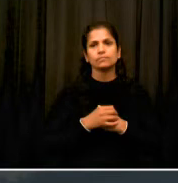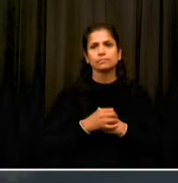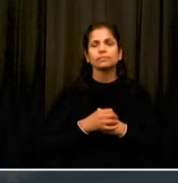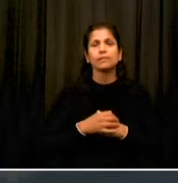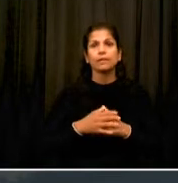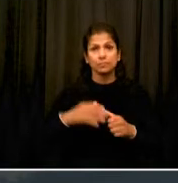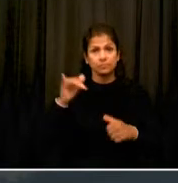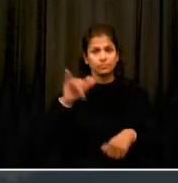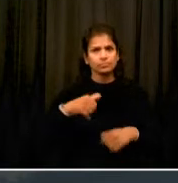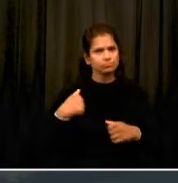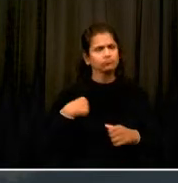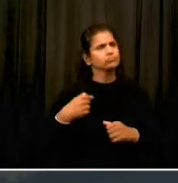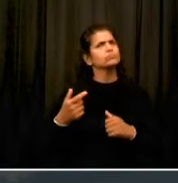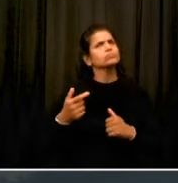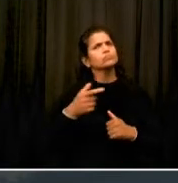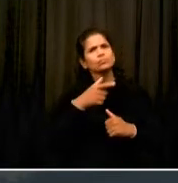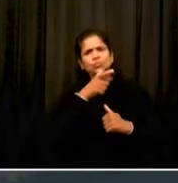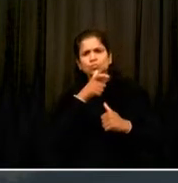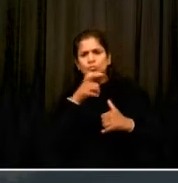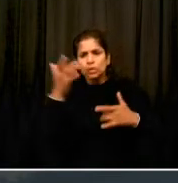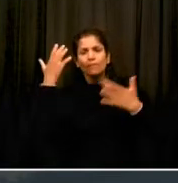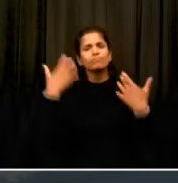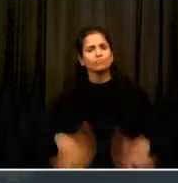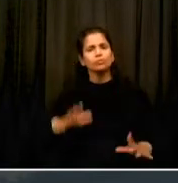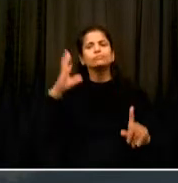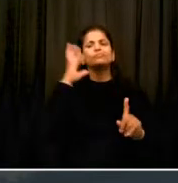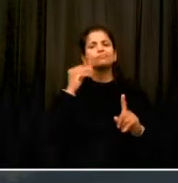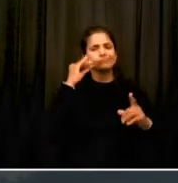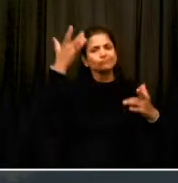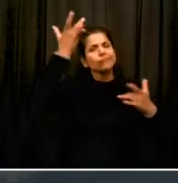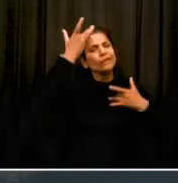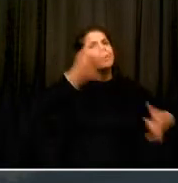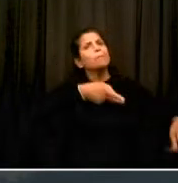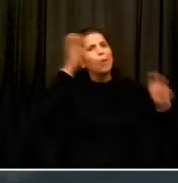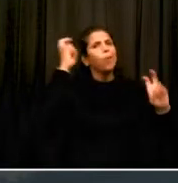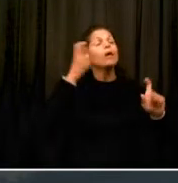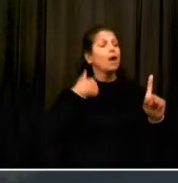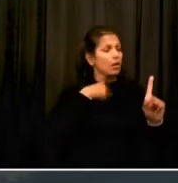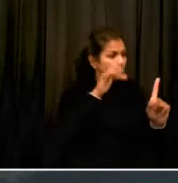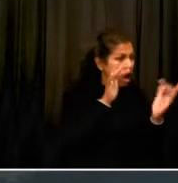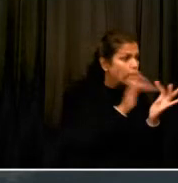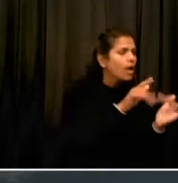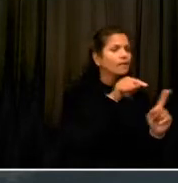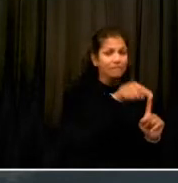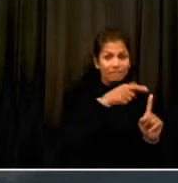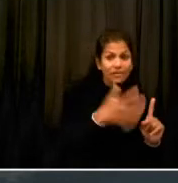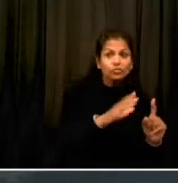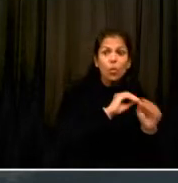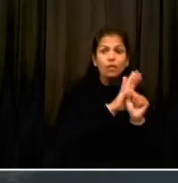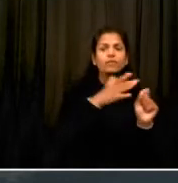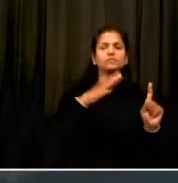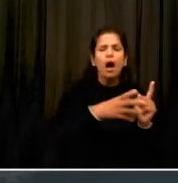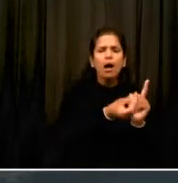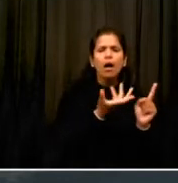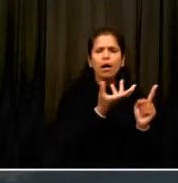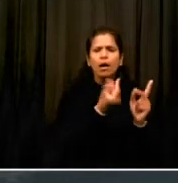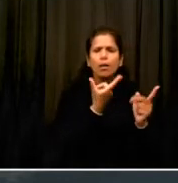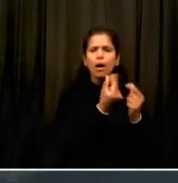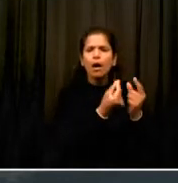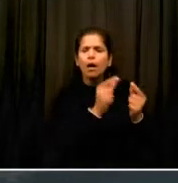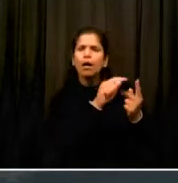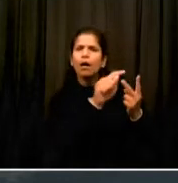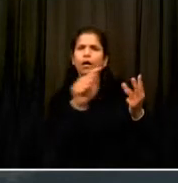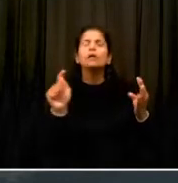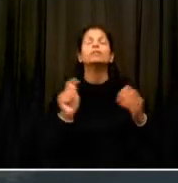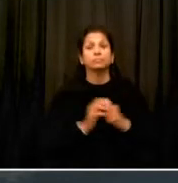been exposed to people newly diagnosed with the coronavirus, that by the time we call them are actively